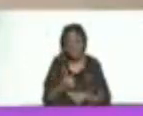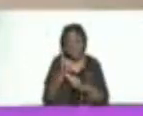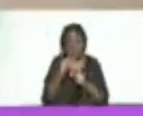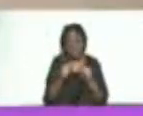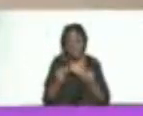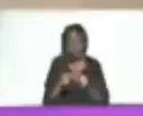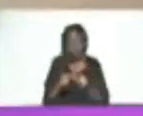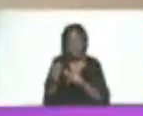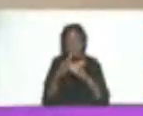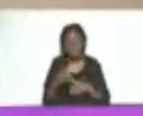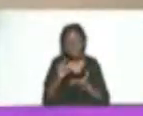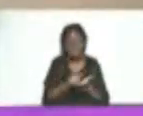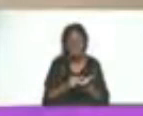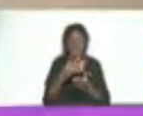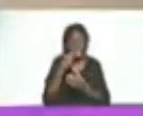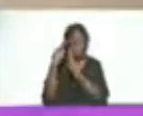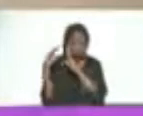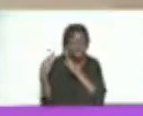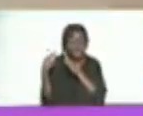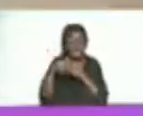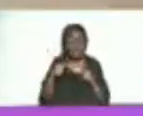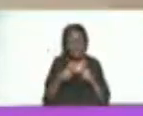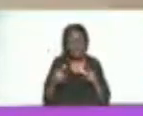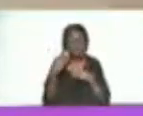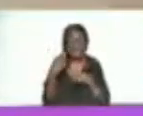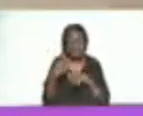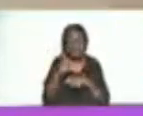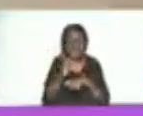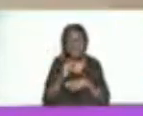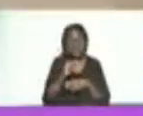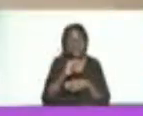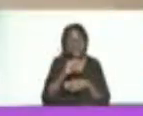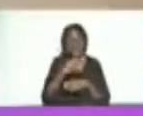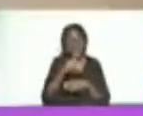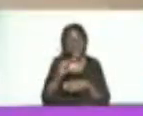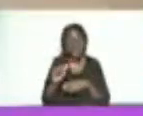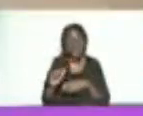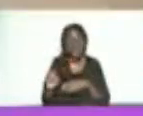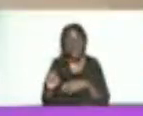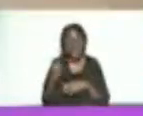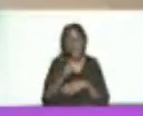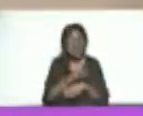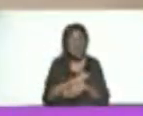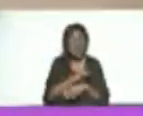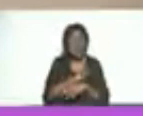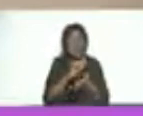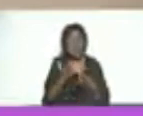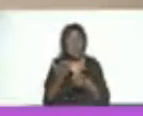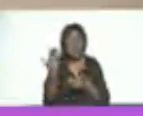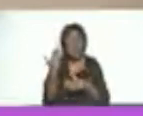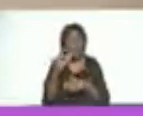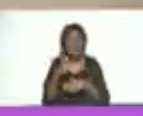Grand Bahama, Nathalee Martinborough, who died late last month from cancer. A memorial service taking place on